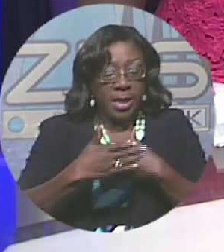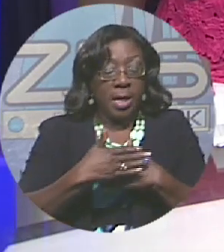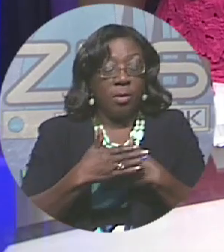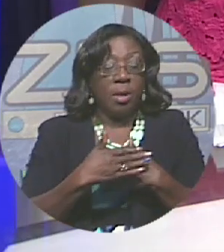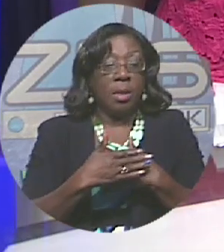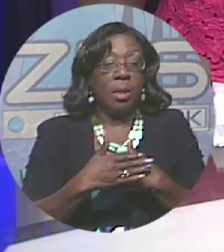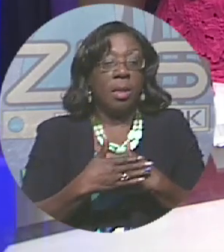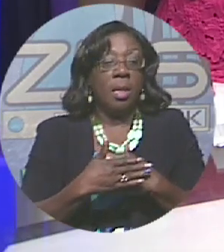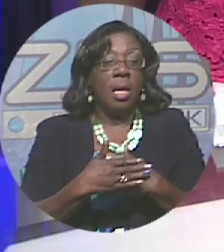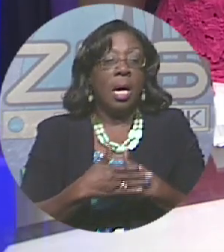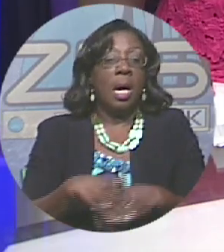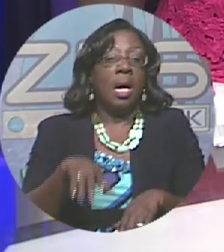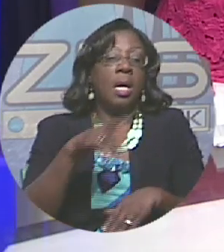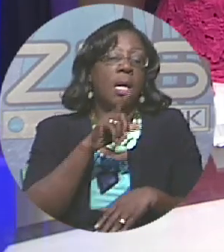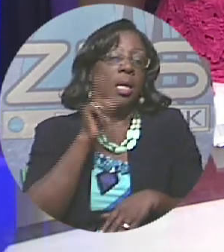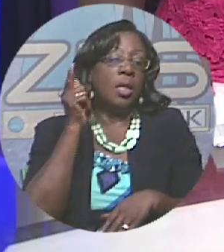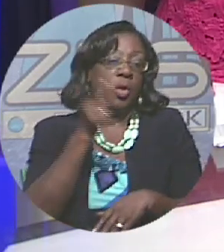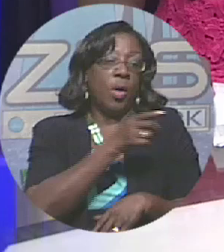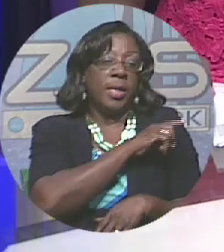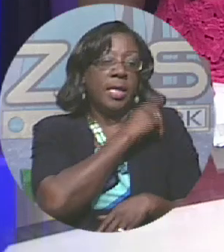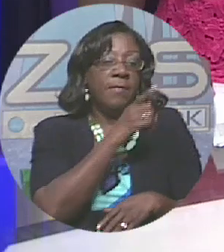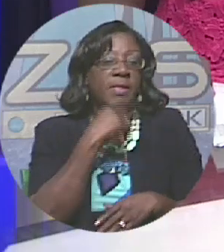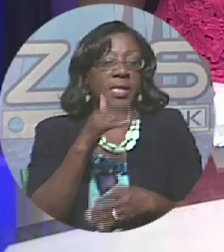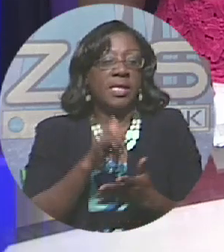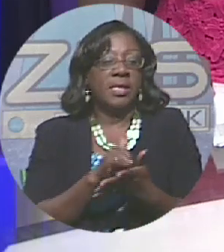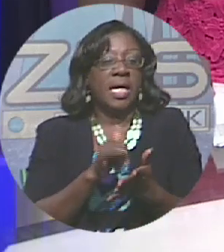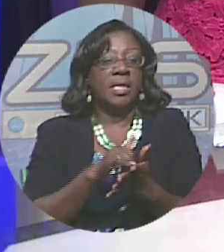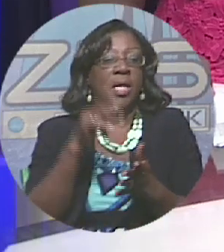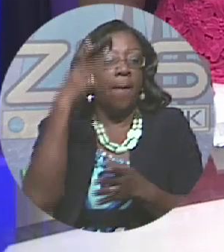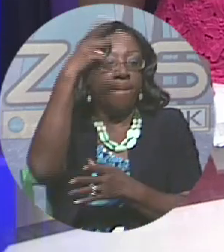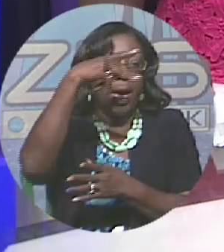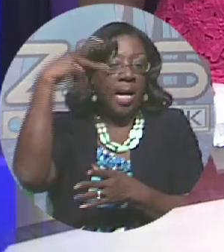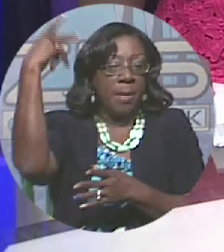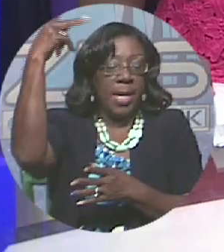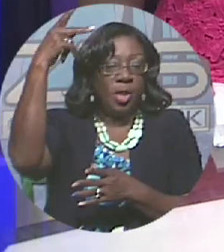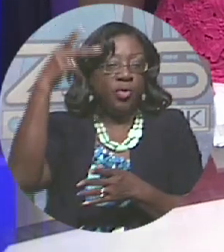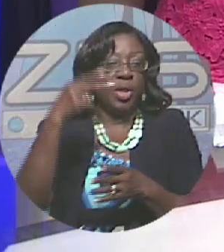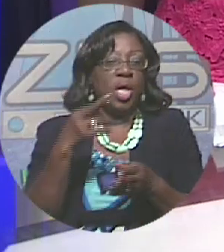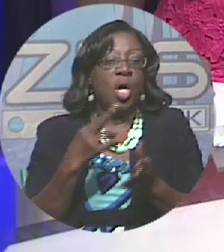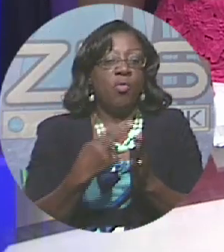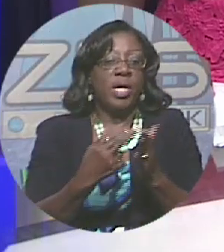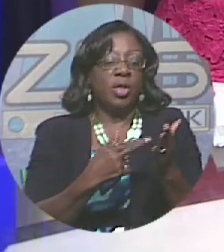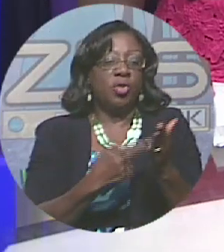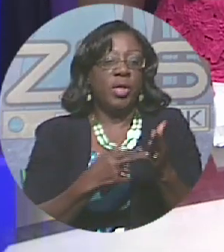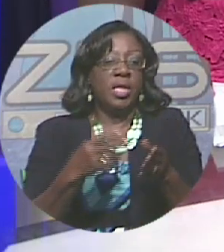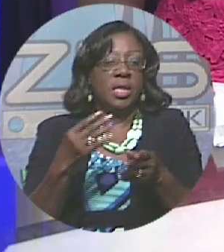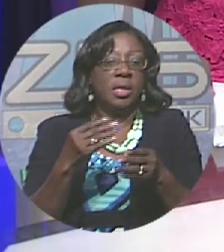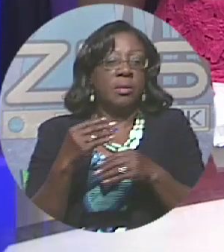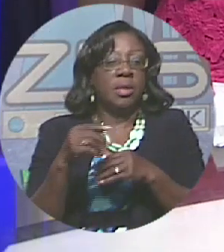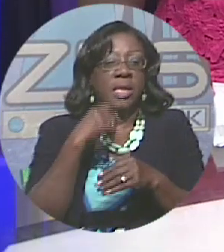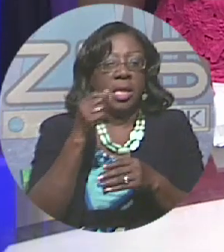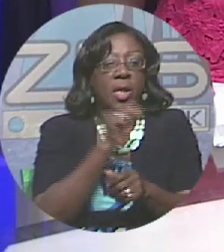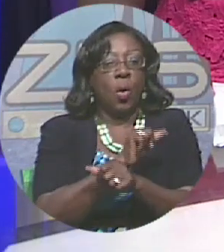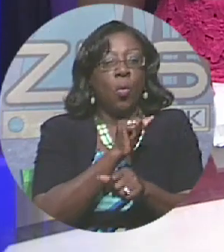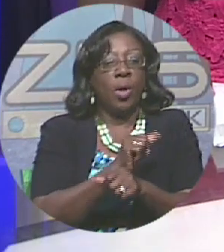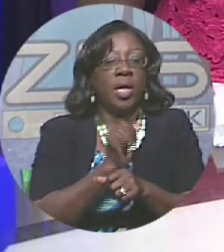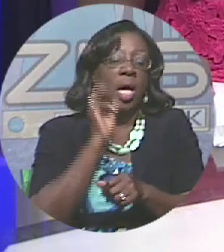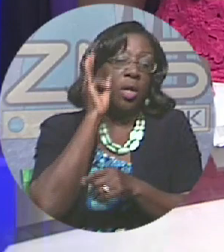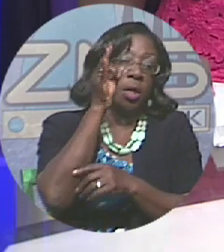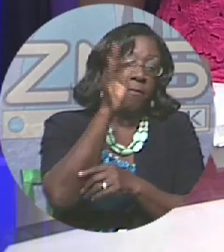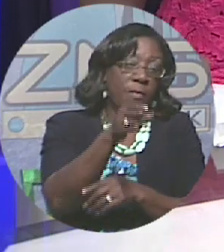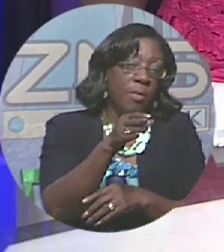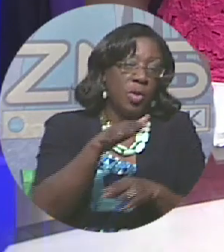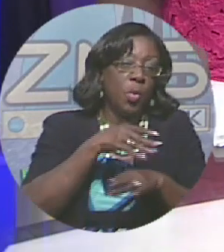to the gender equality vote, Arla Dawn Davis tells us tonight the parliamentary registration minister and registration officials are looking forward to a